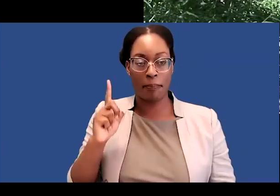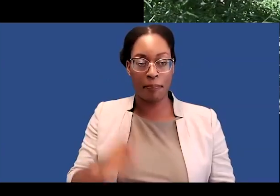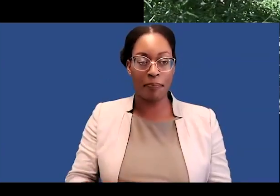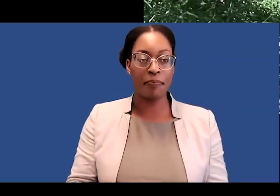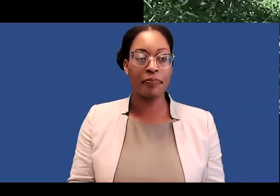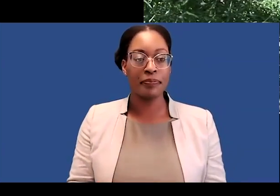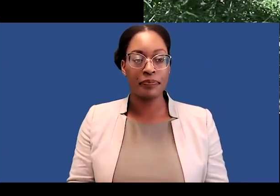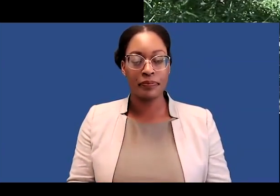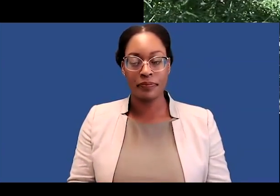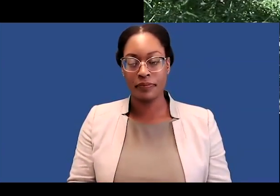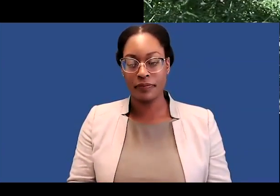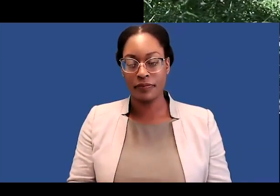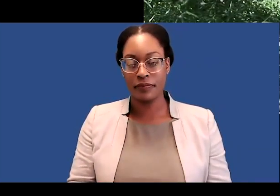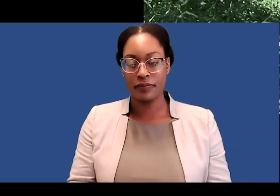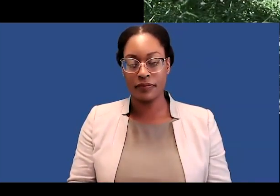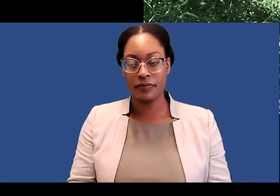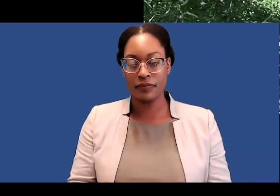foot.